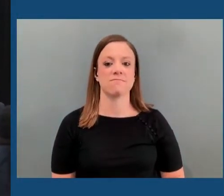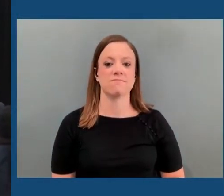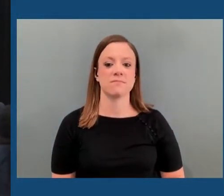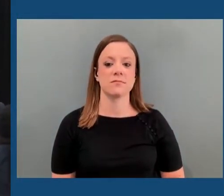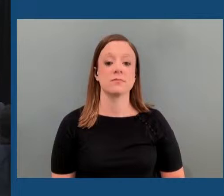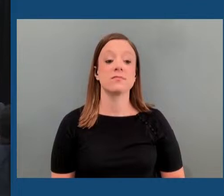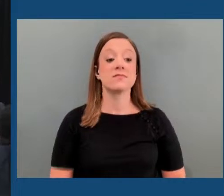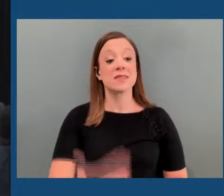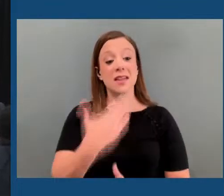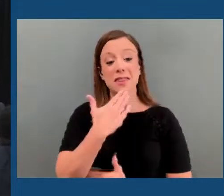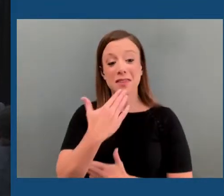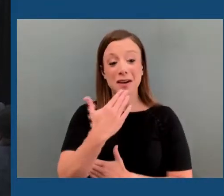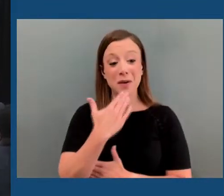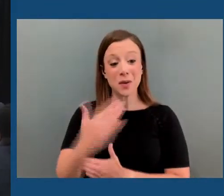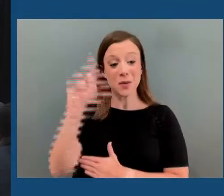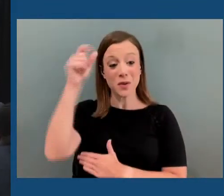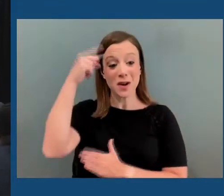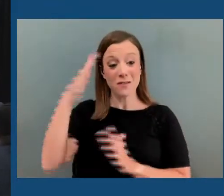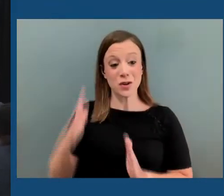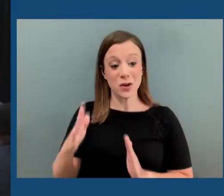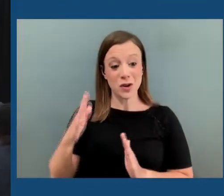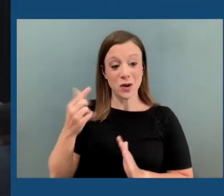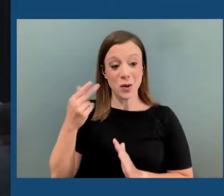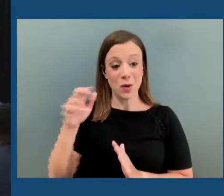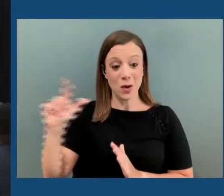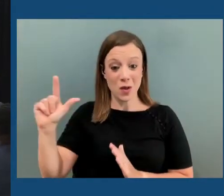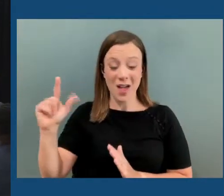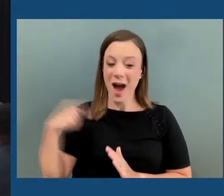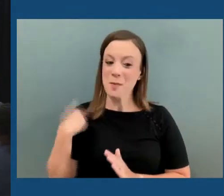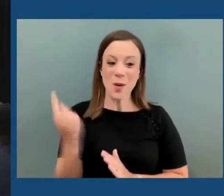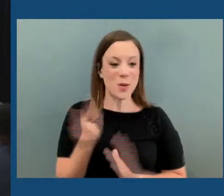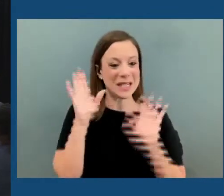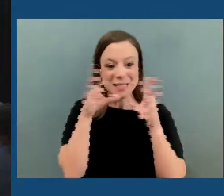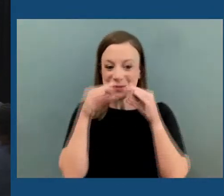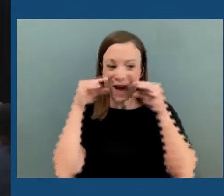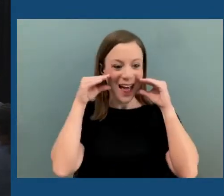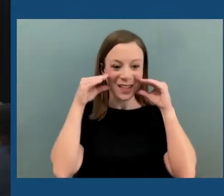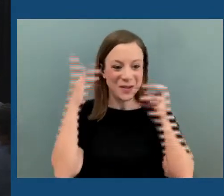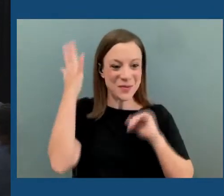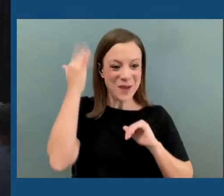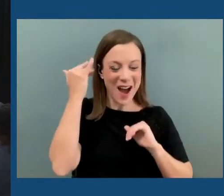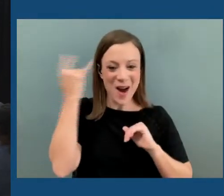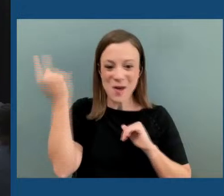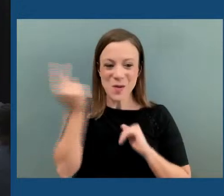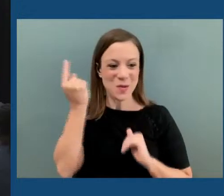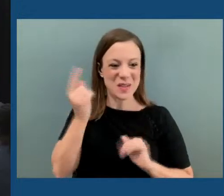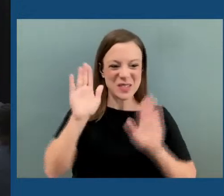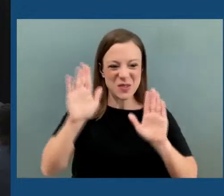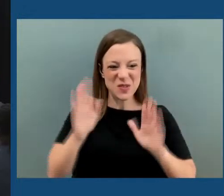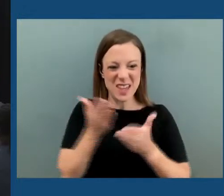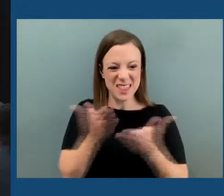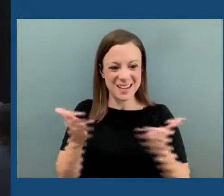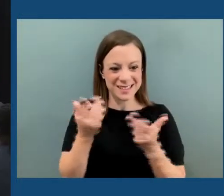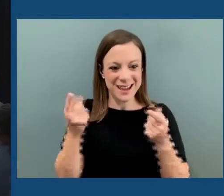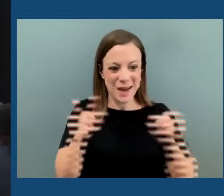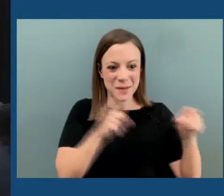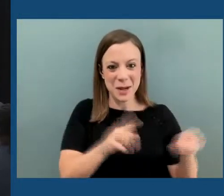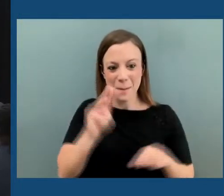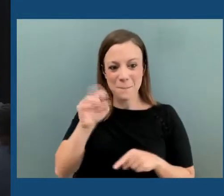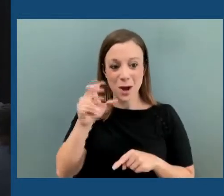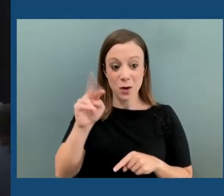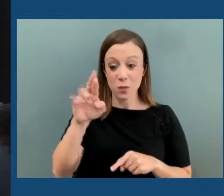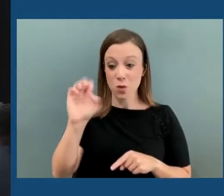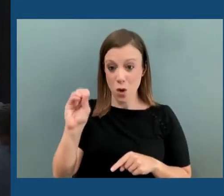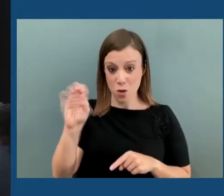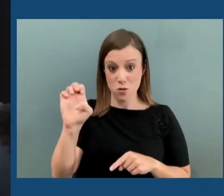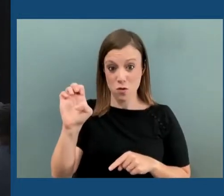Thank you, Governor Hochul, and I'm always smiling because there's always great things happening in Monroe County, and it's because of our great partnership that we have with New York State. So, ladies